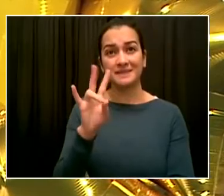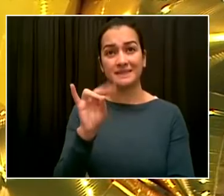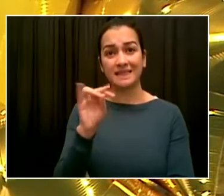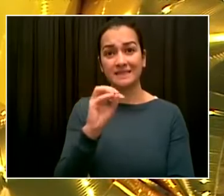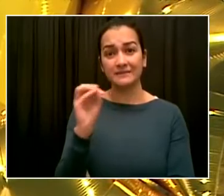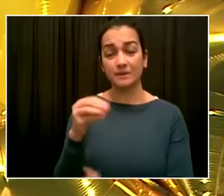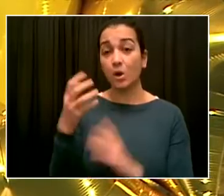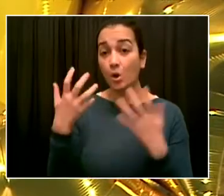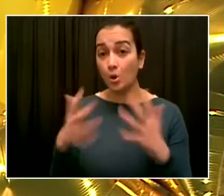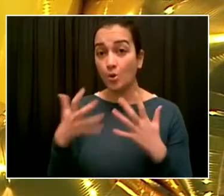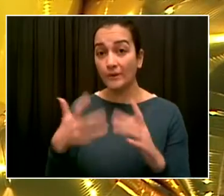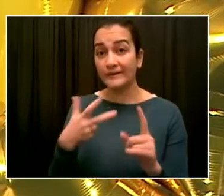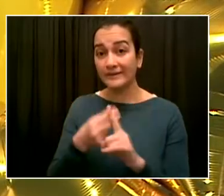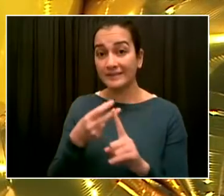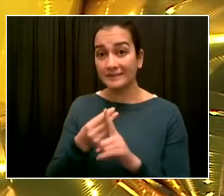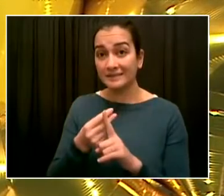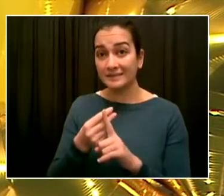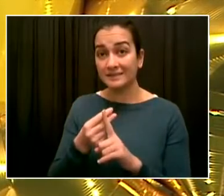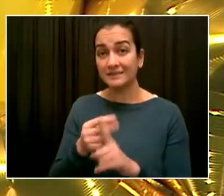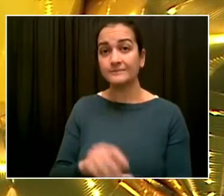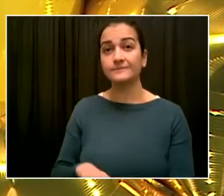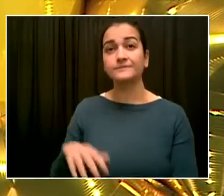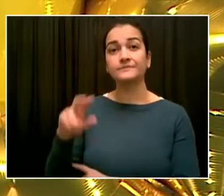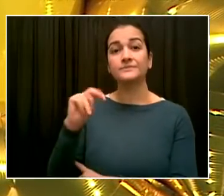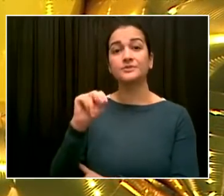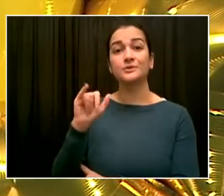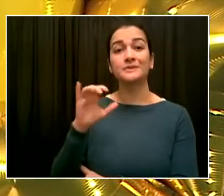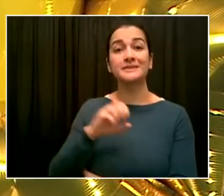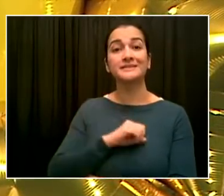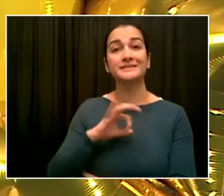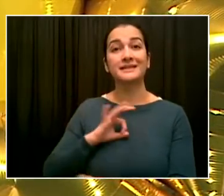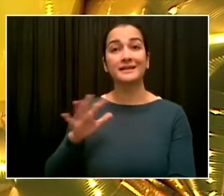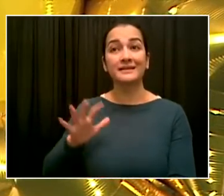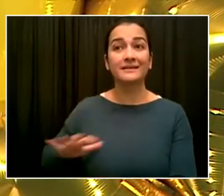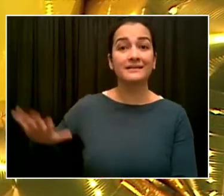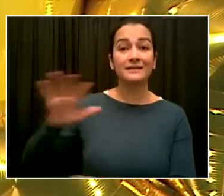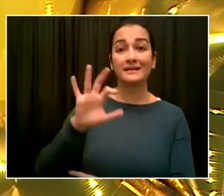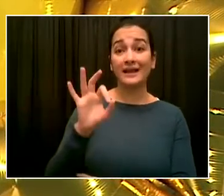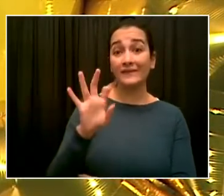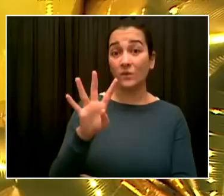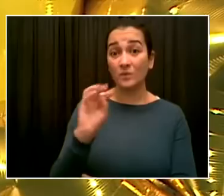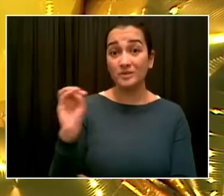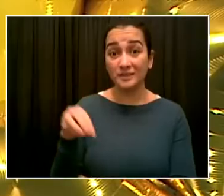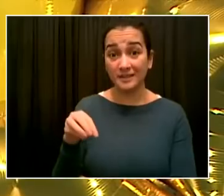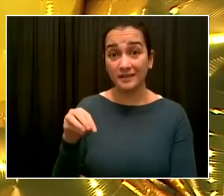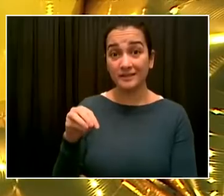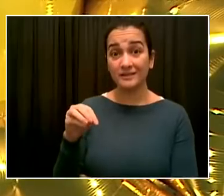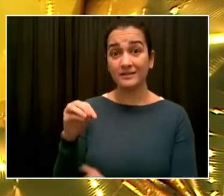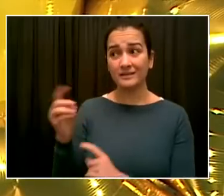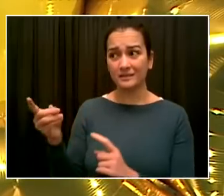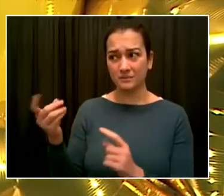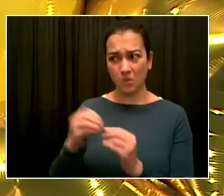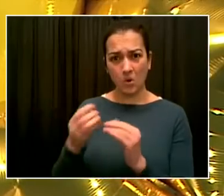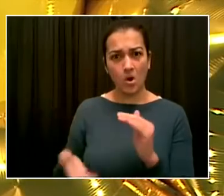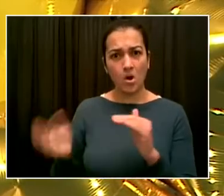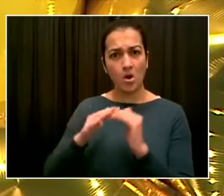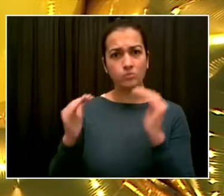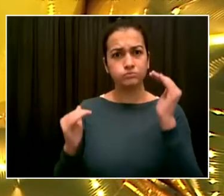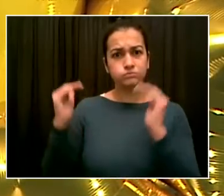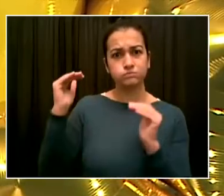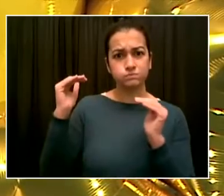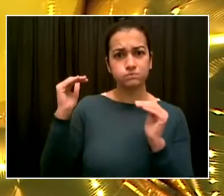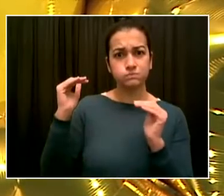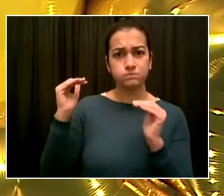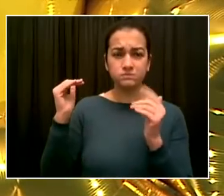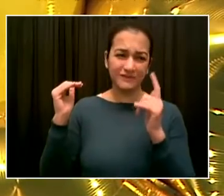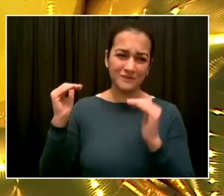94% would be a lot better. It'd be a lot better for everyone. And so it's time for vaccine mandates, and all leaders need to embrace them to